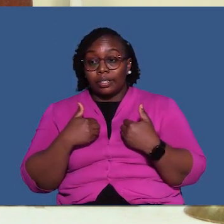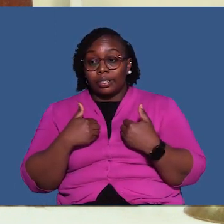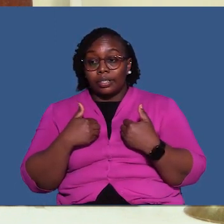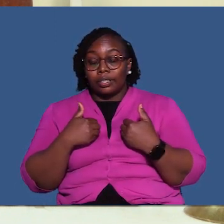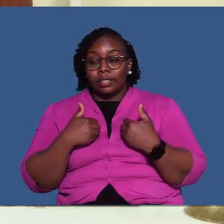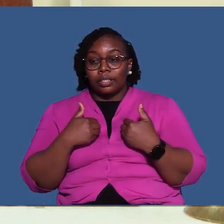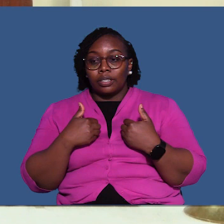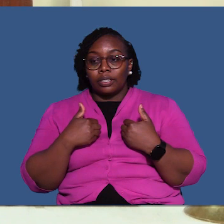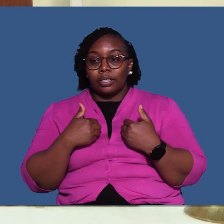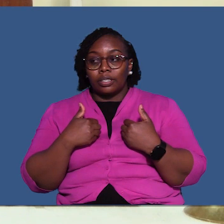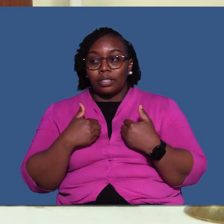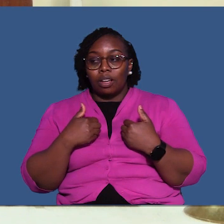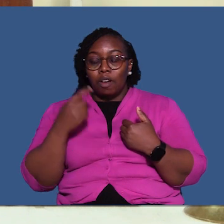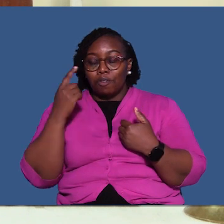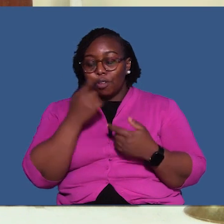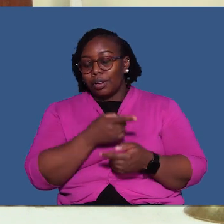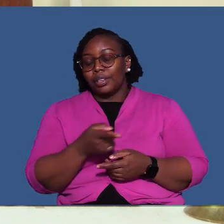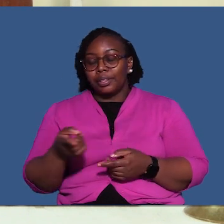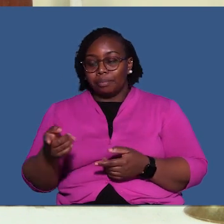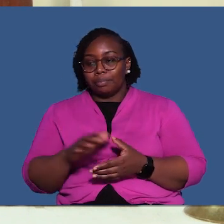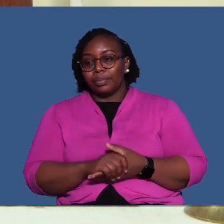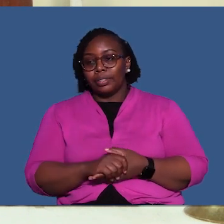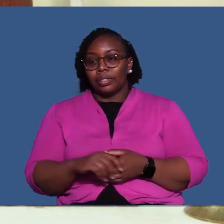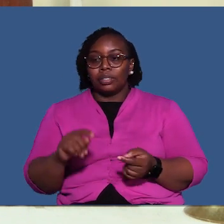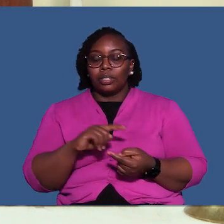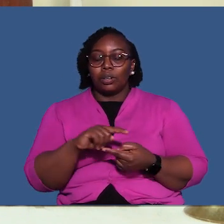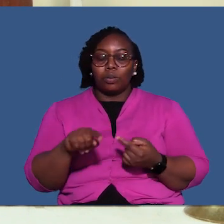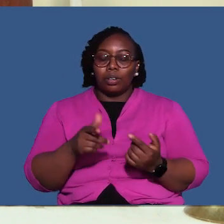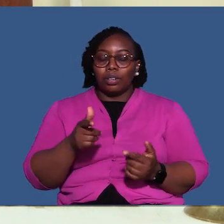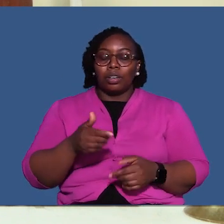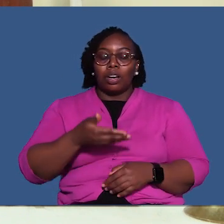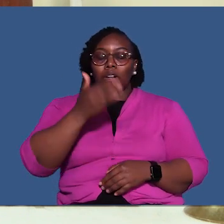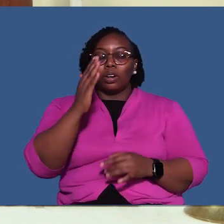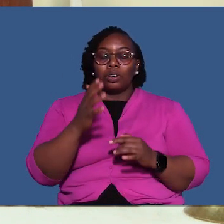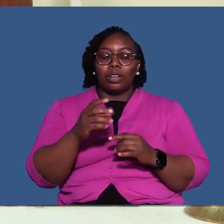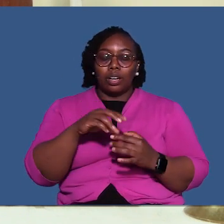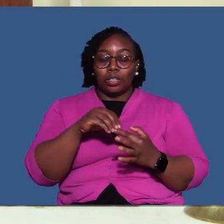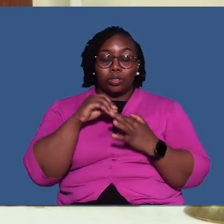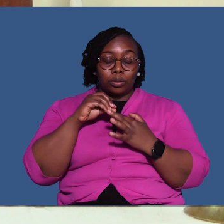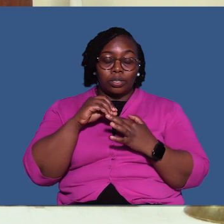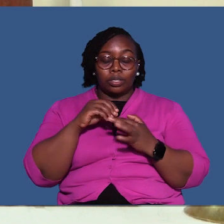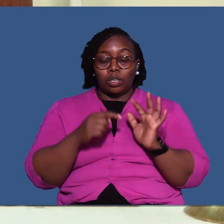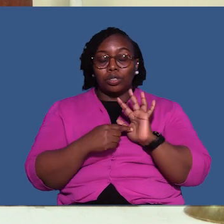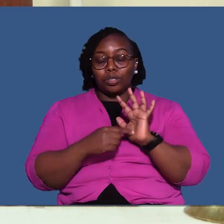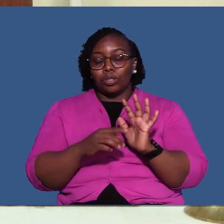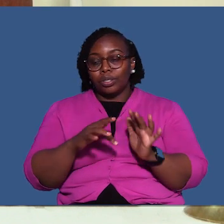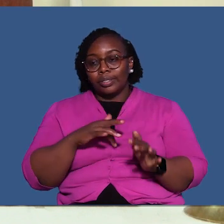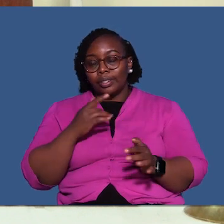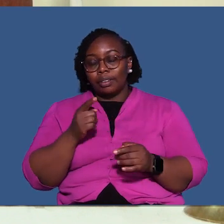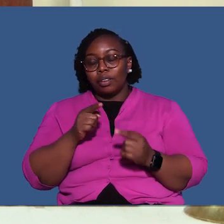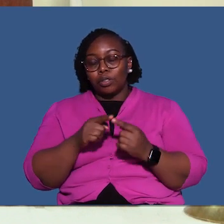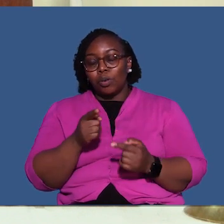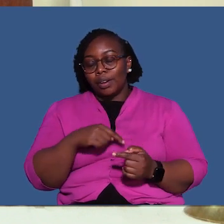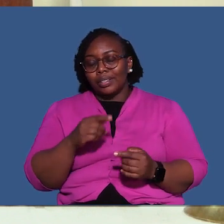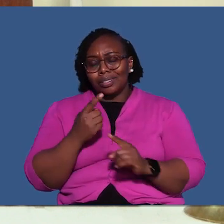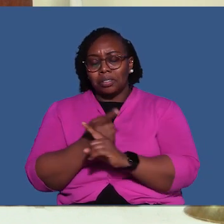actually up to them. When God chooses to reveal himself to us in different